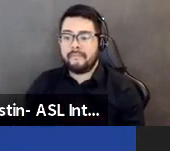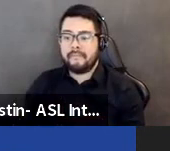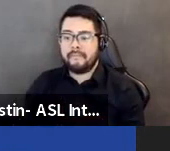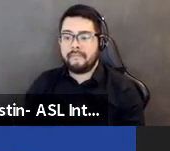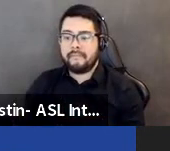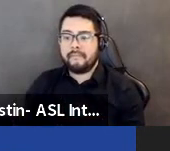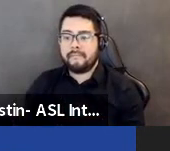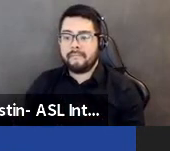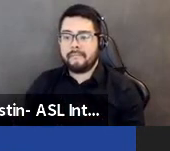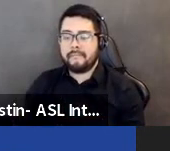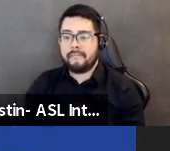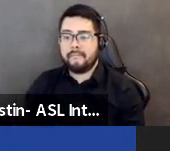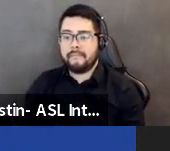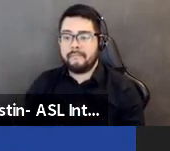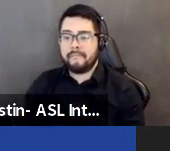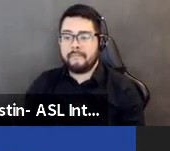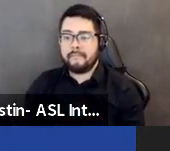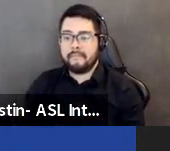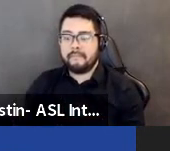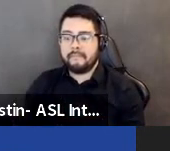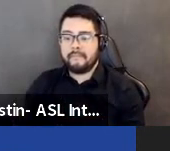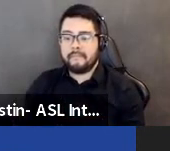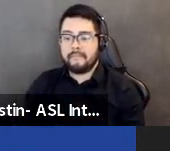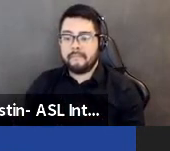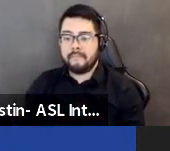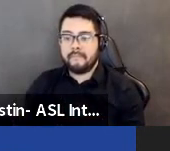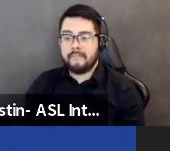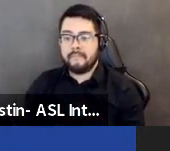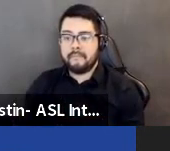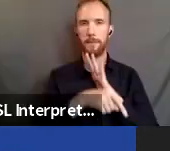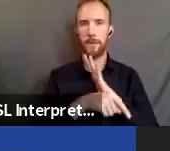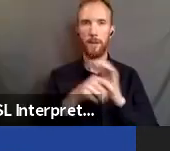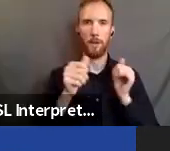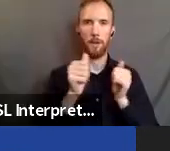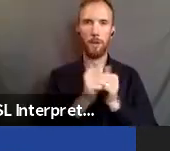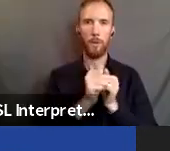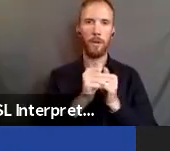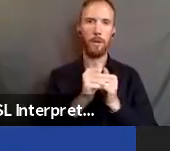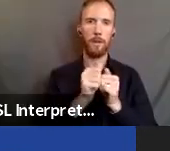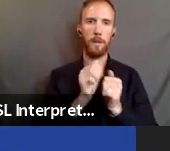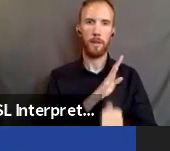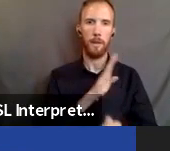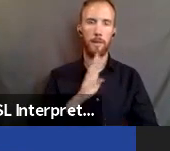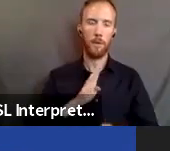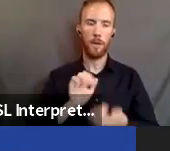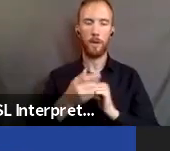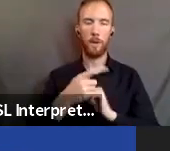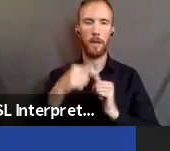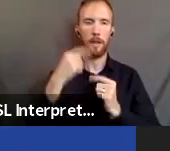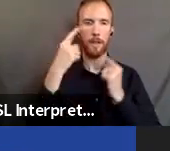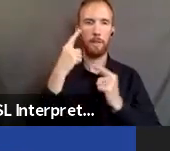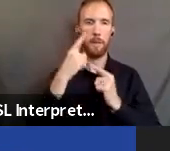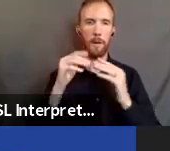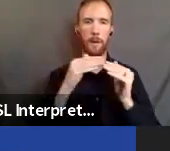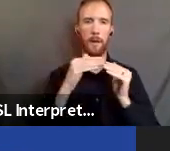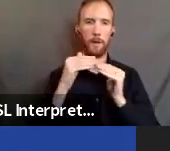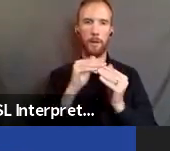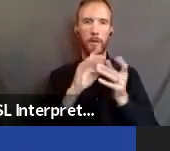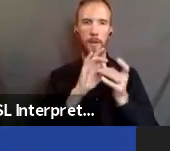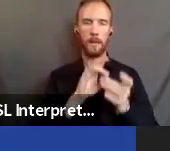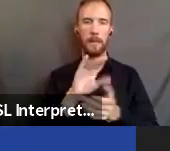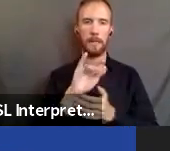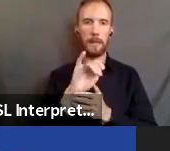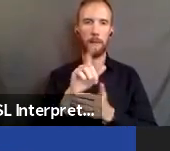the board as we think about how we ensure equity as it relates to capital in the spring of 2019 we launched an annual